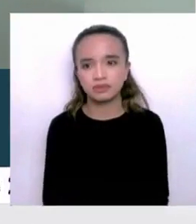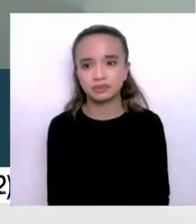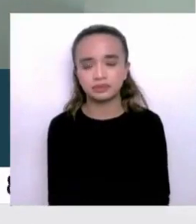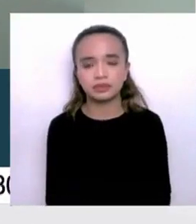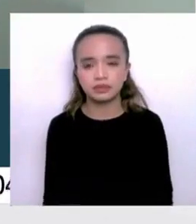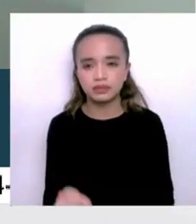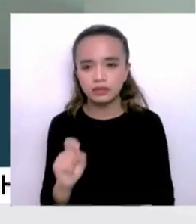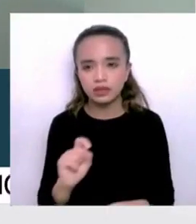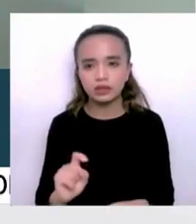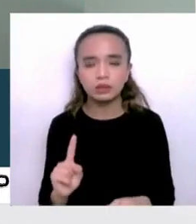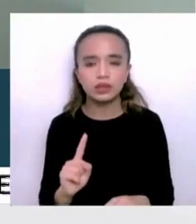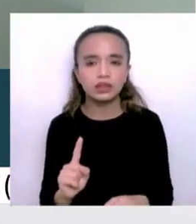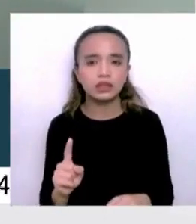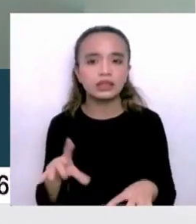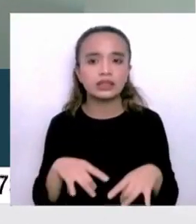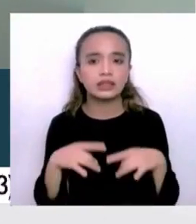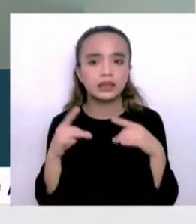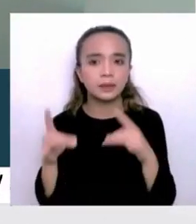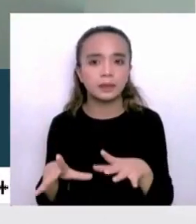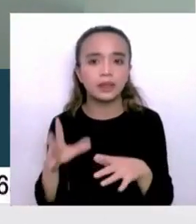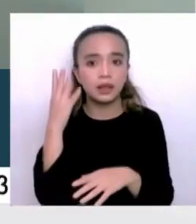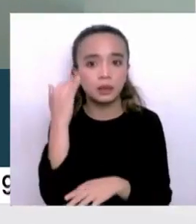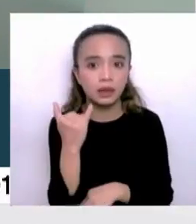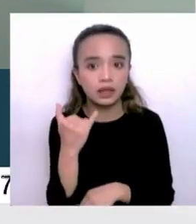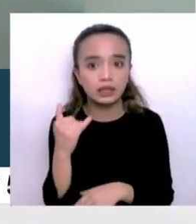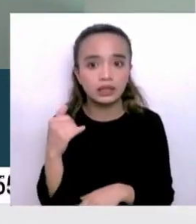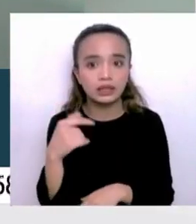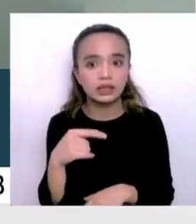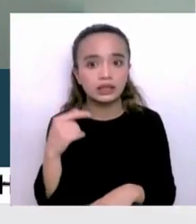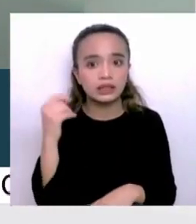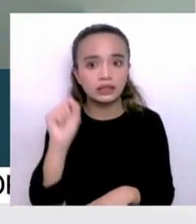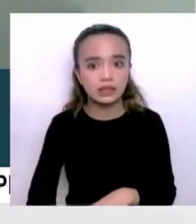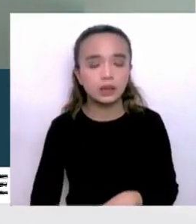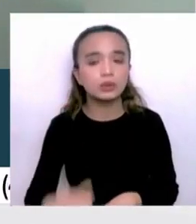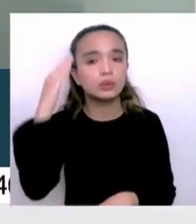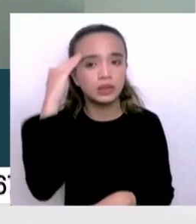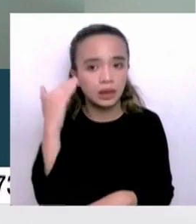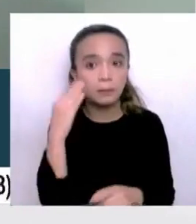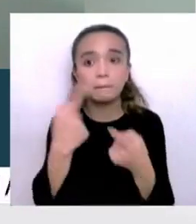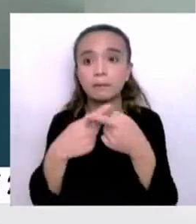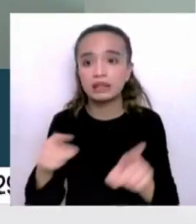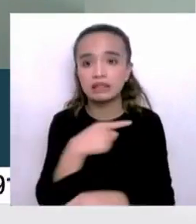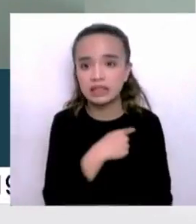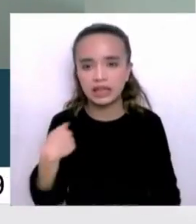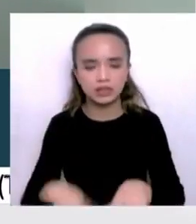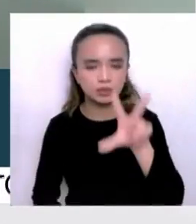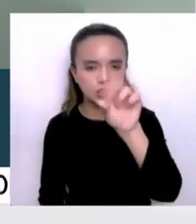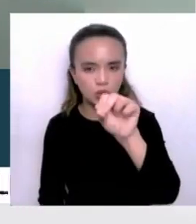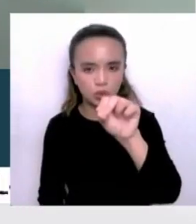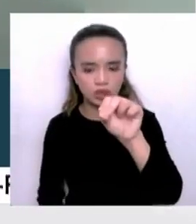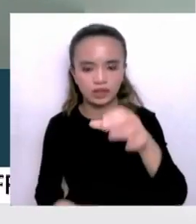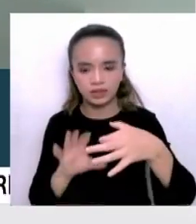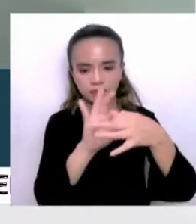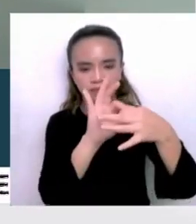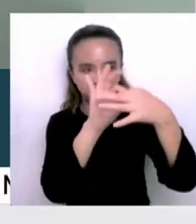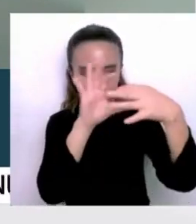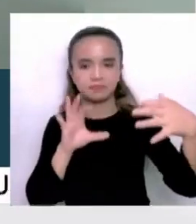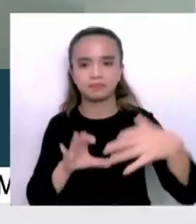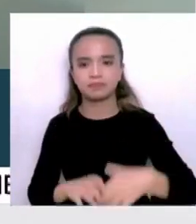for example, Australia, India, Japan, South Korea. But with China, no. I will cut all relations with